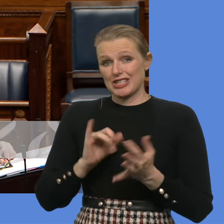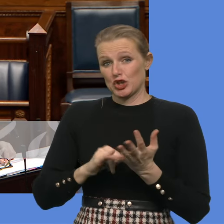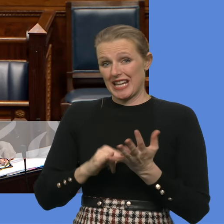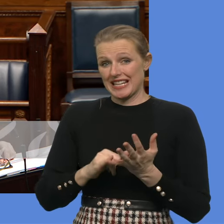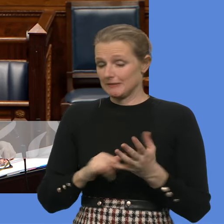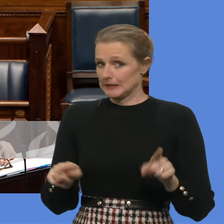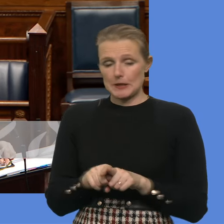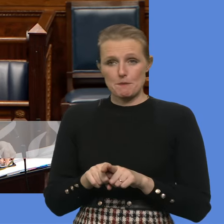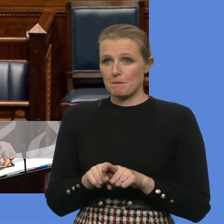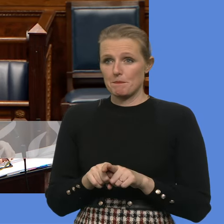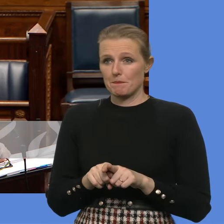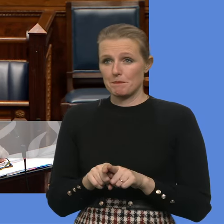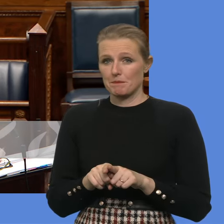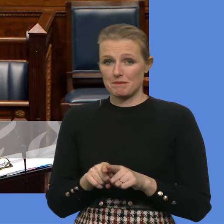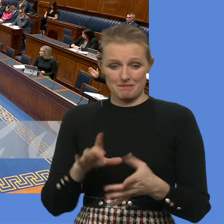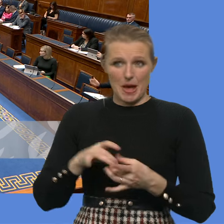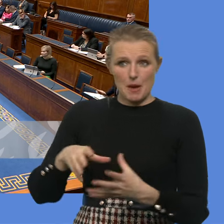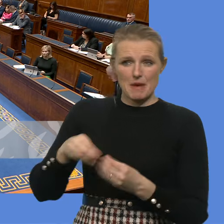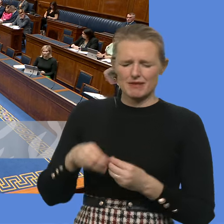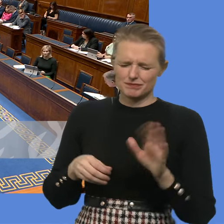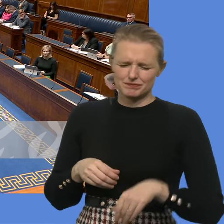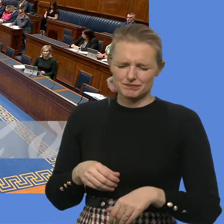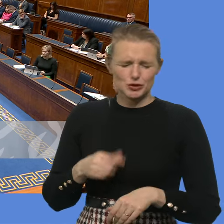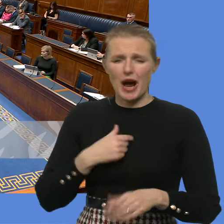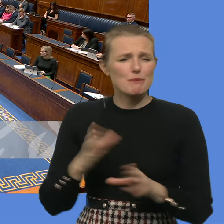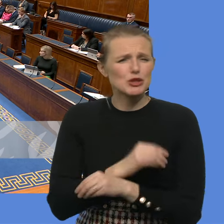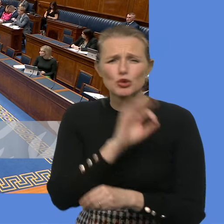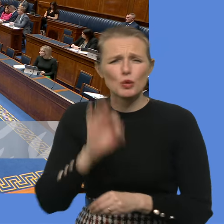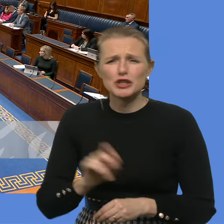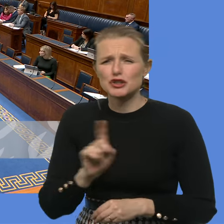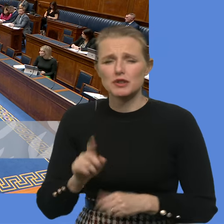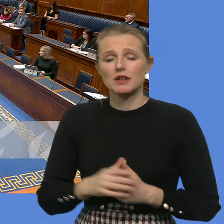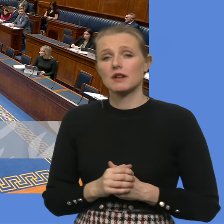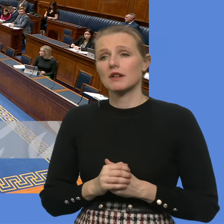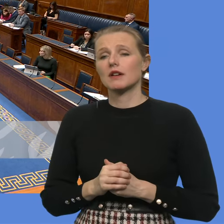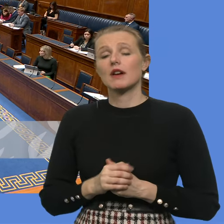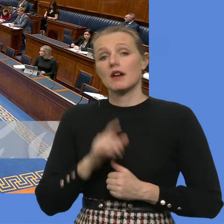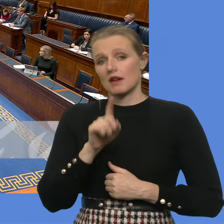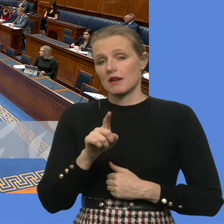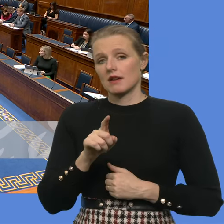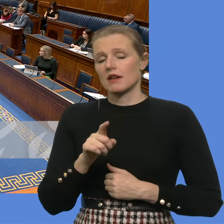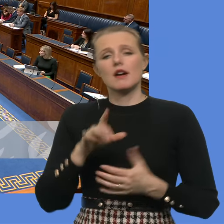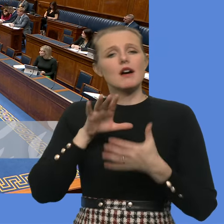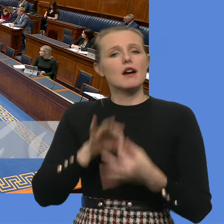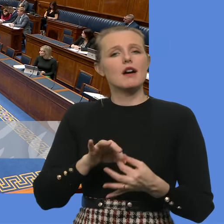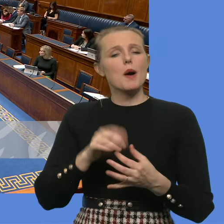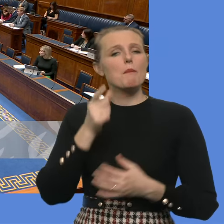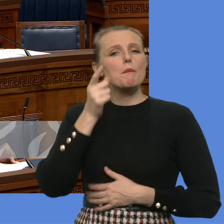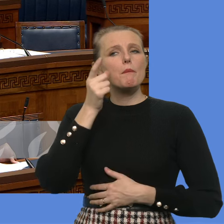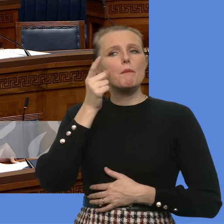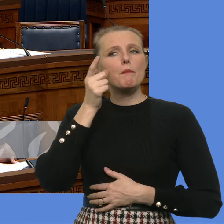that a bigger part? I didn't catch the first part of it. No, Minister. Minister, it's to do with the